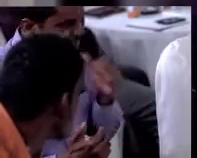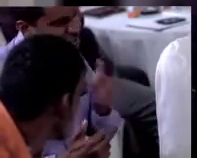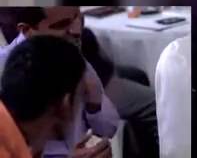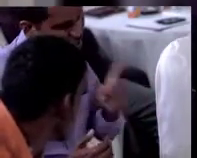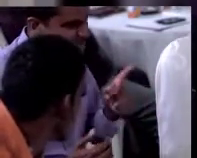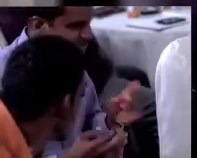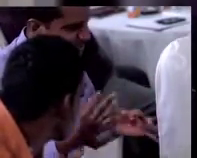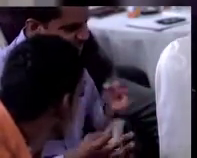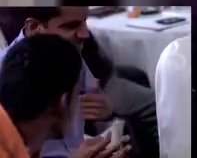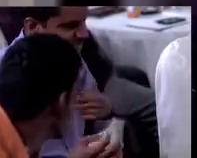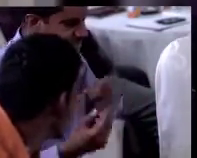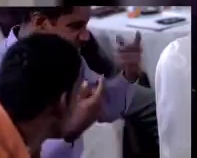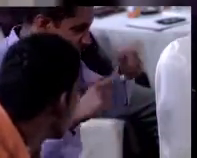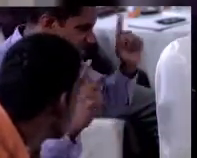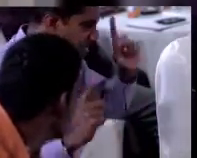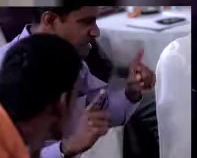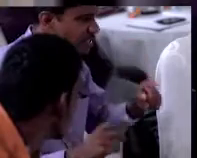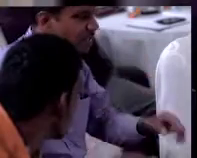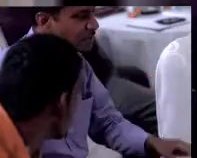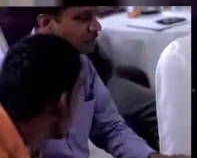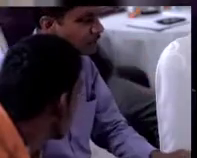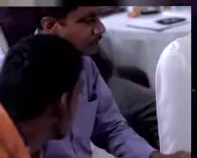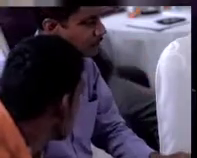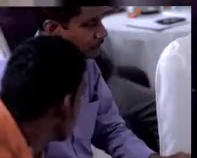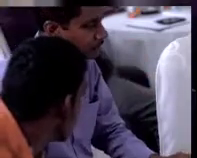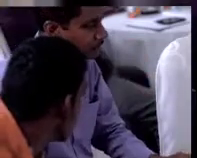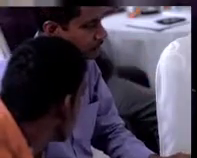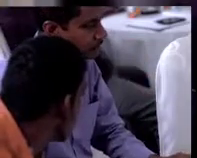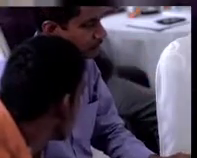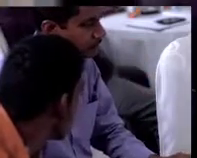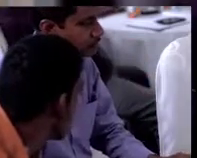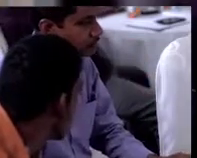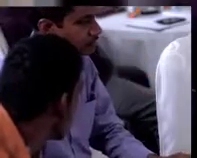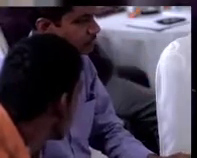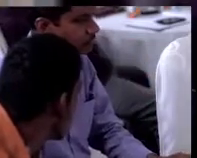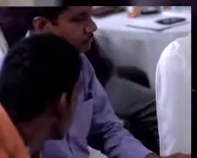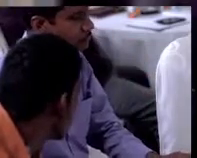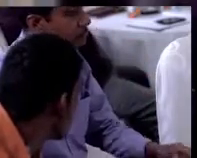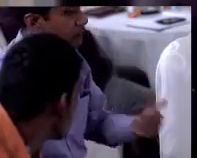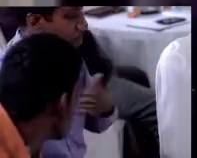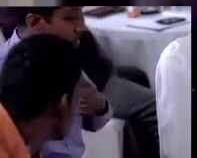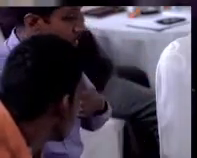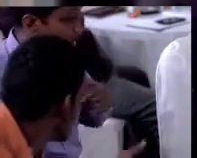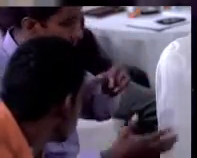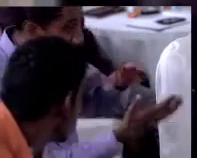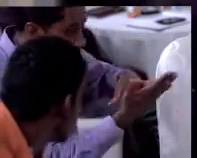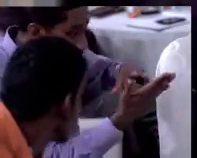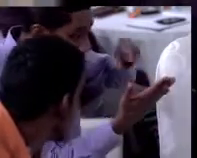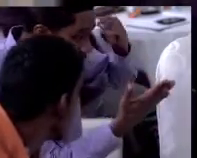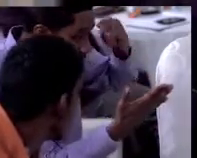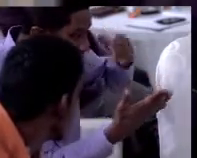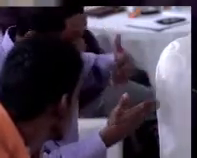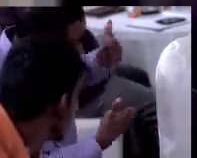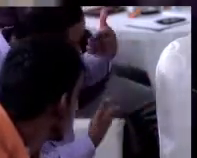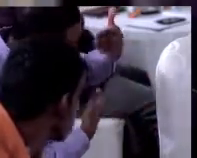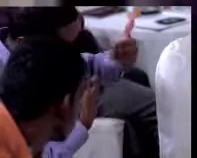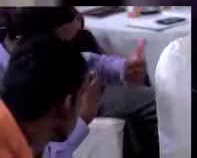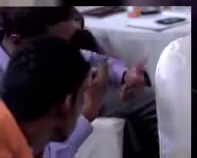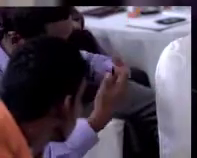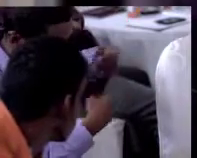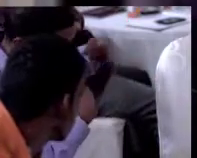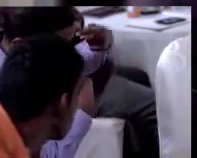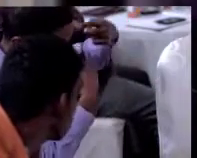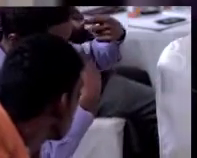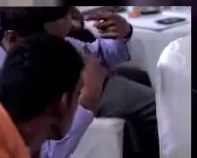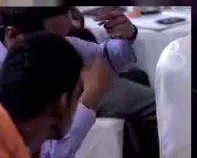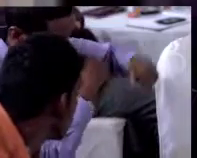but always second-guessing myself. So there were some shows that didn't work because I thought it would happen as naturally as that. So